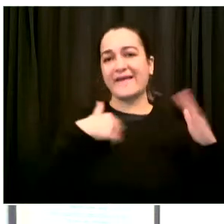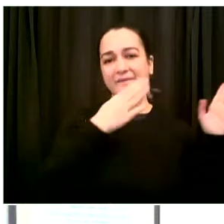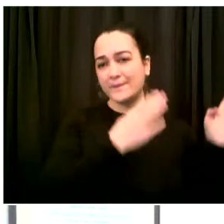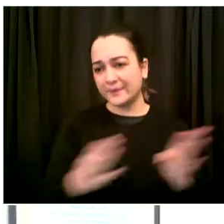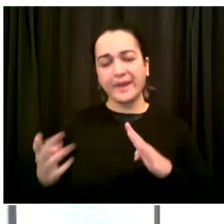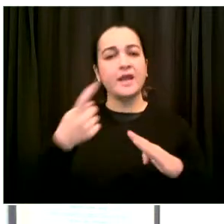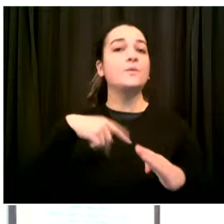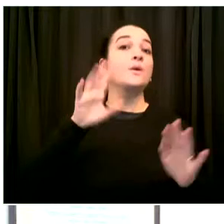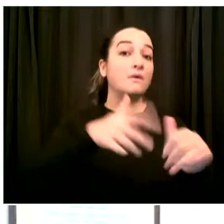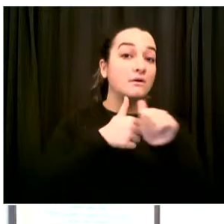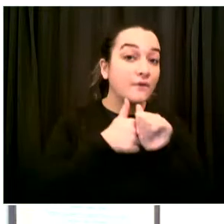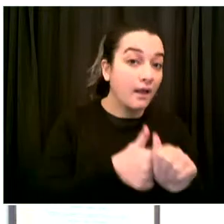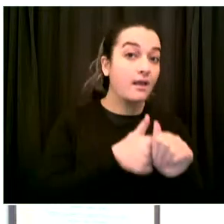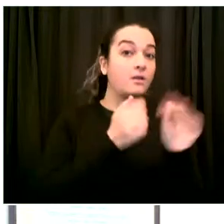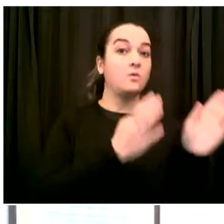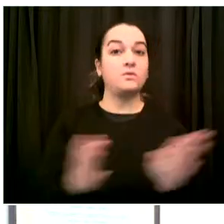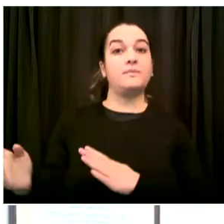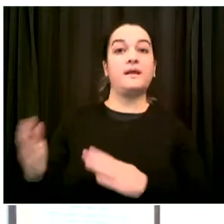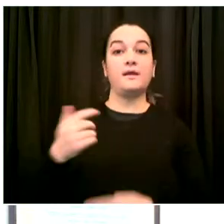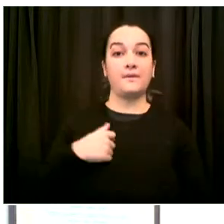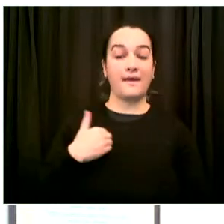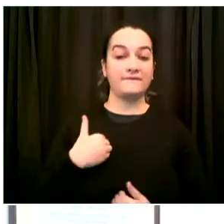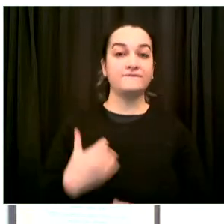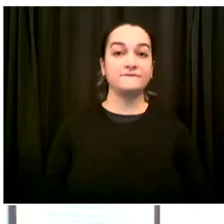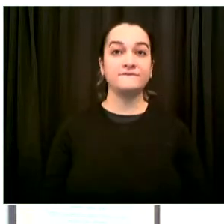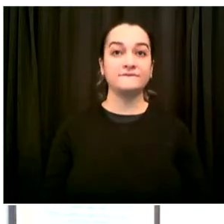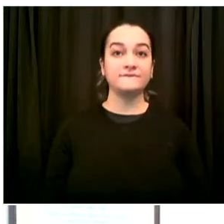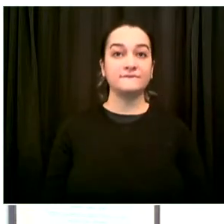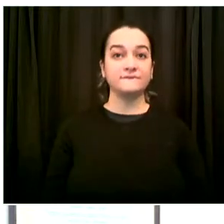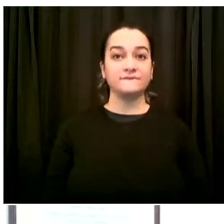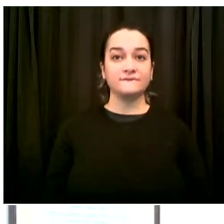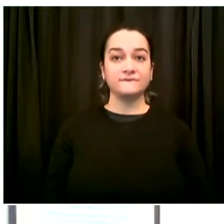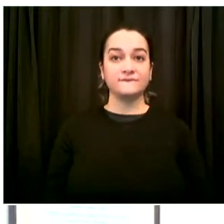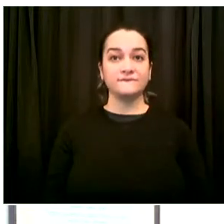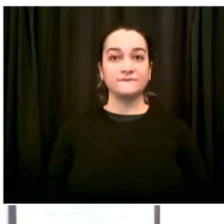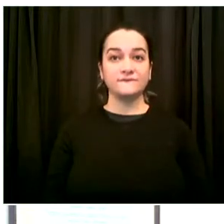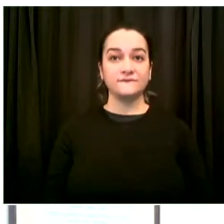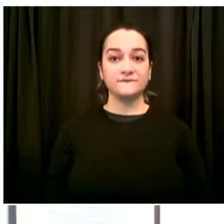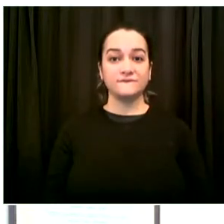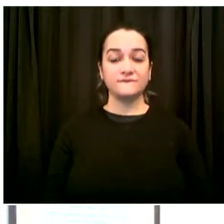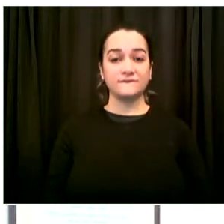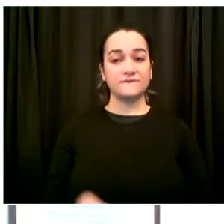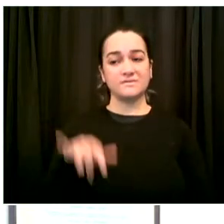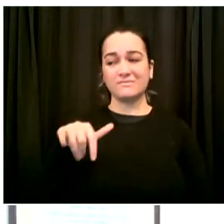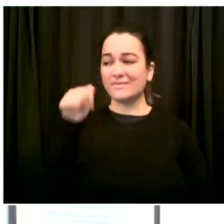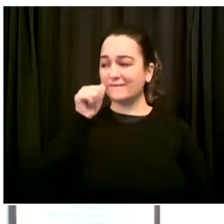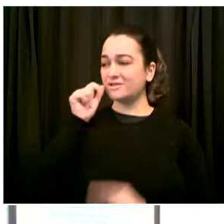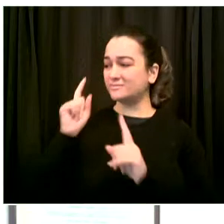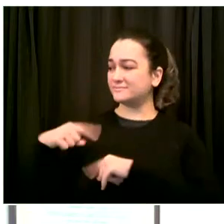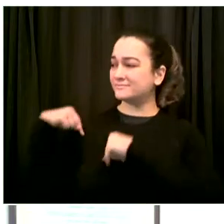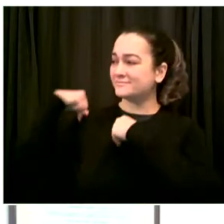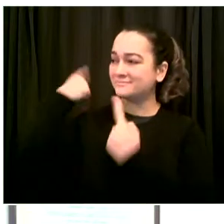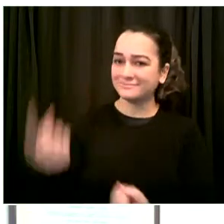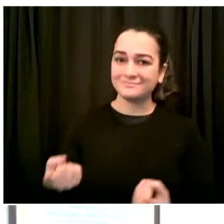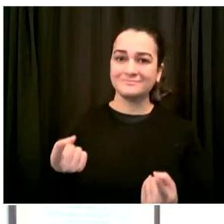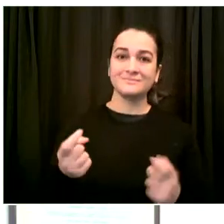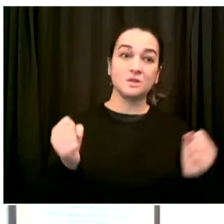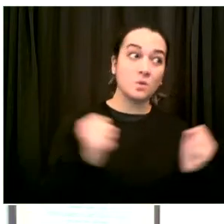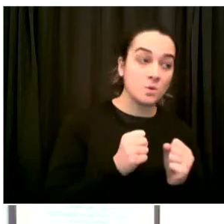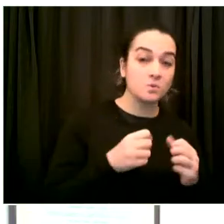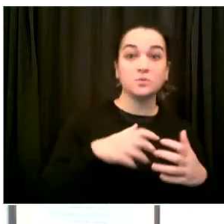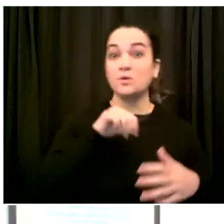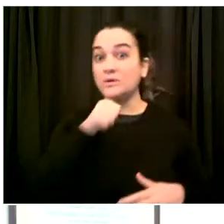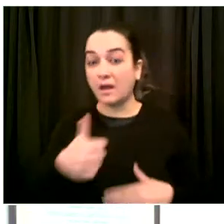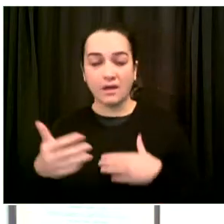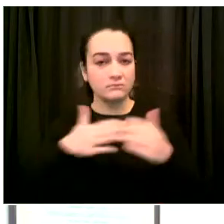maximized because that's what helps us keep the lines short in the first place. and doing things to ensure that